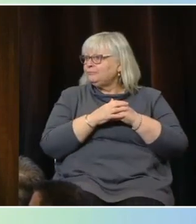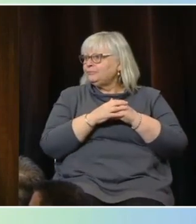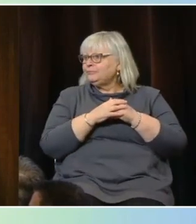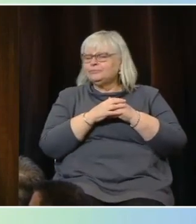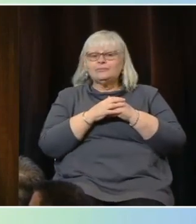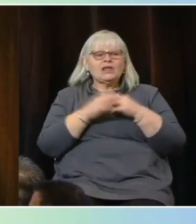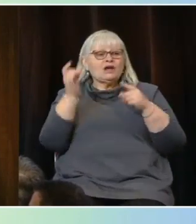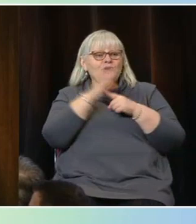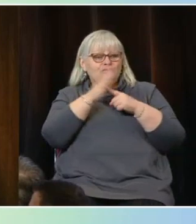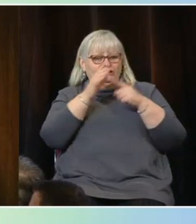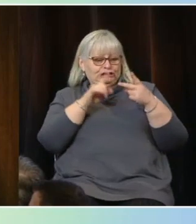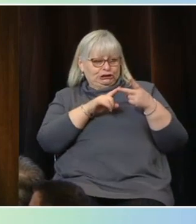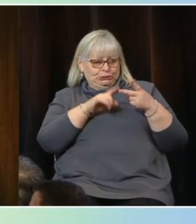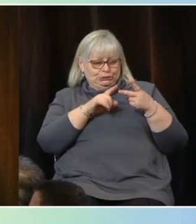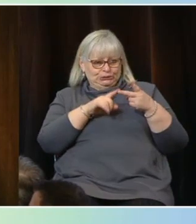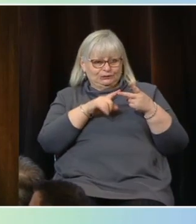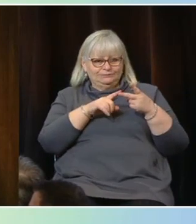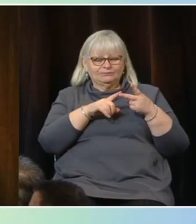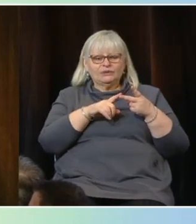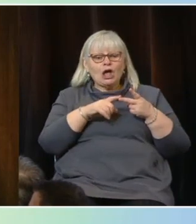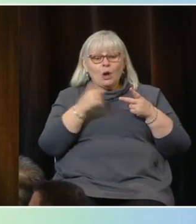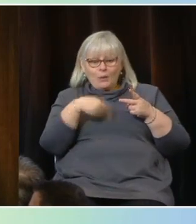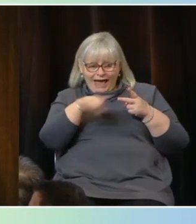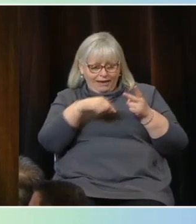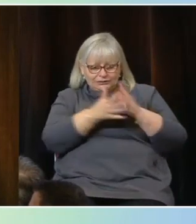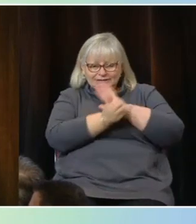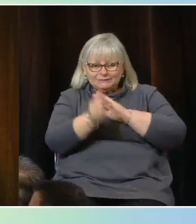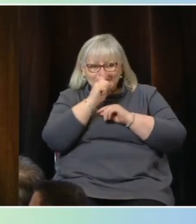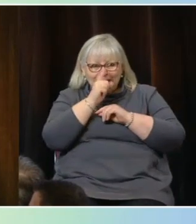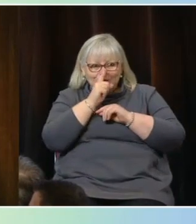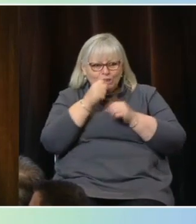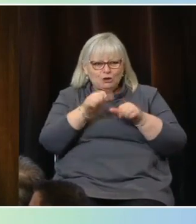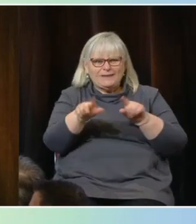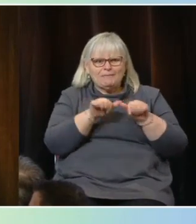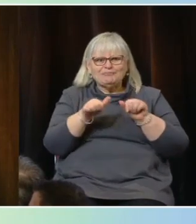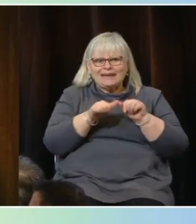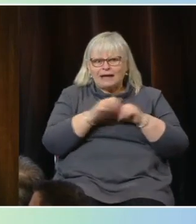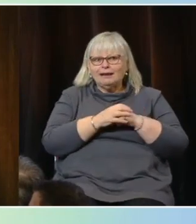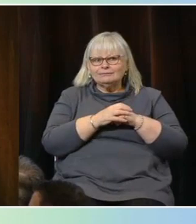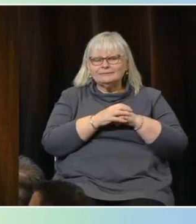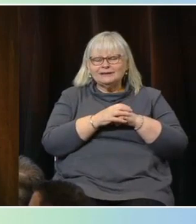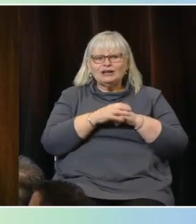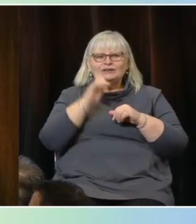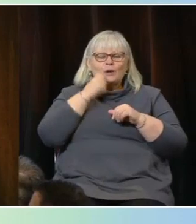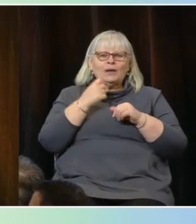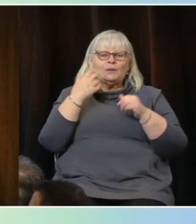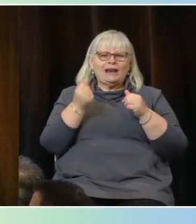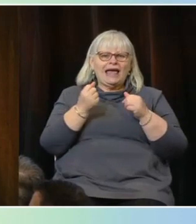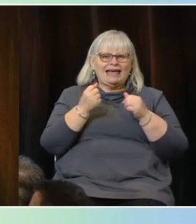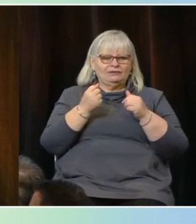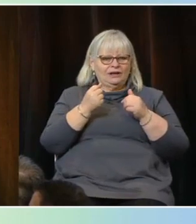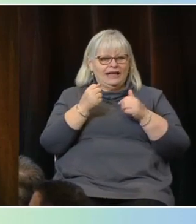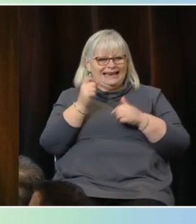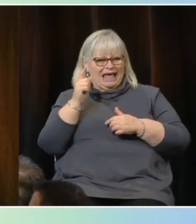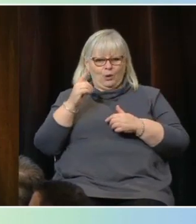priority two making better use of our talent pool also critical to Australia's success is going to be harnessing our existing pool of